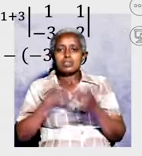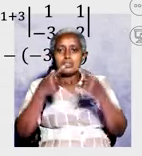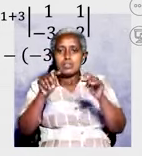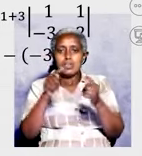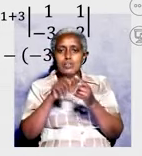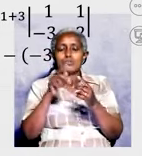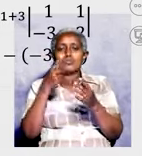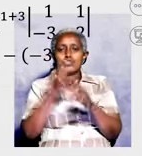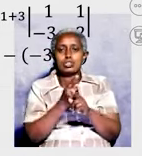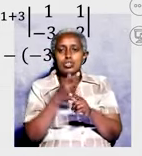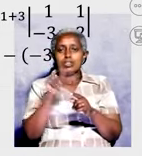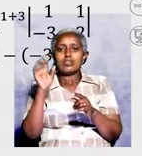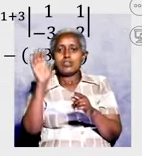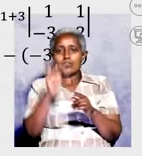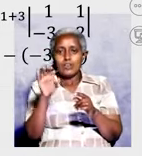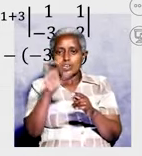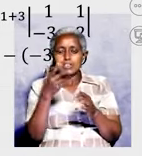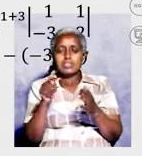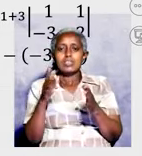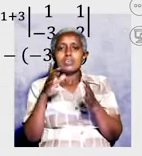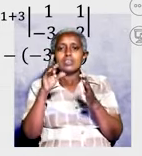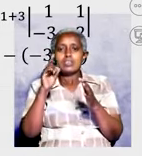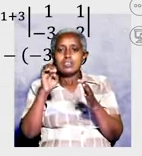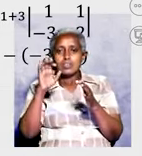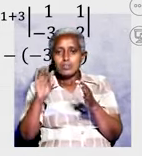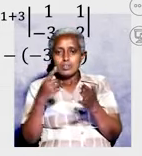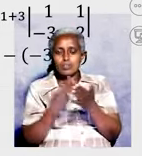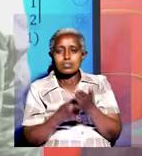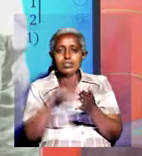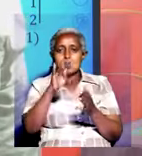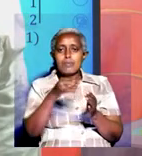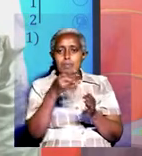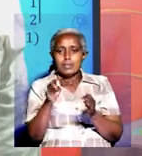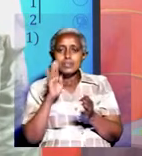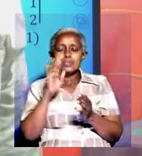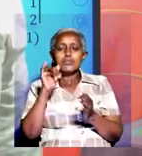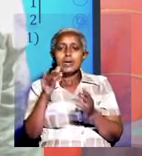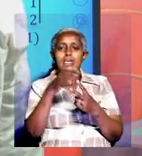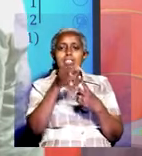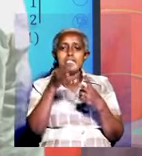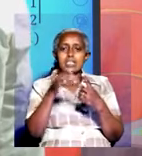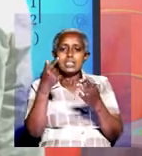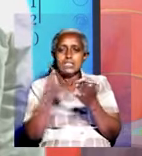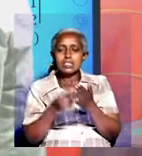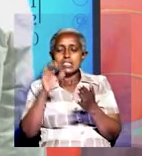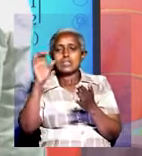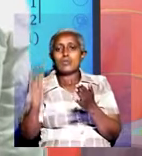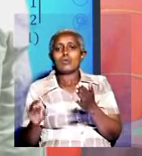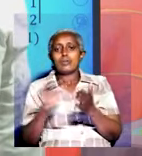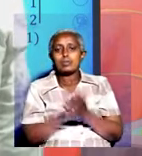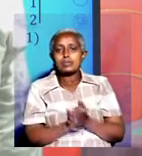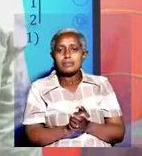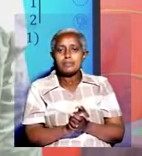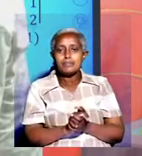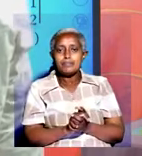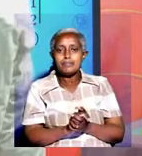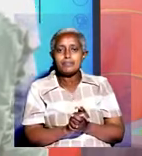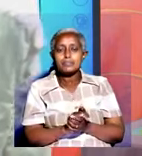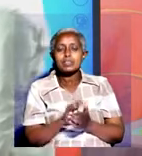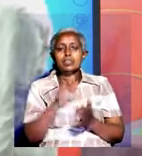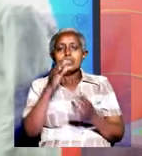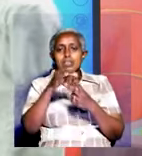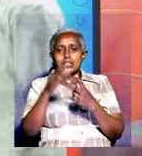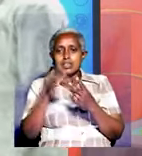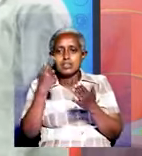to check or to find the determinant of this matrix by selecting this column. Select